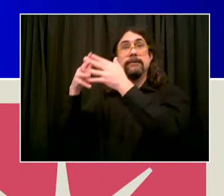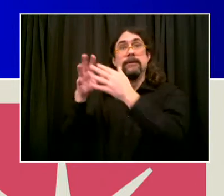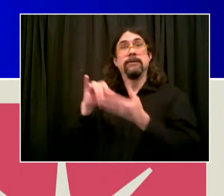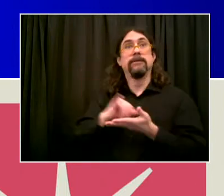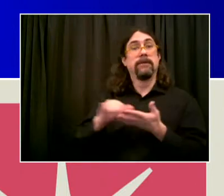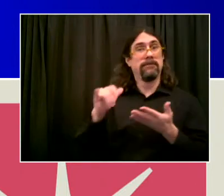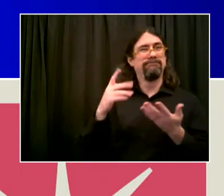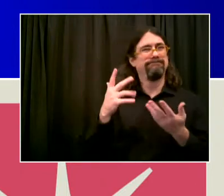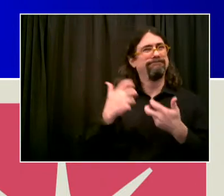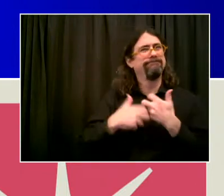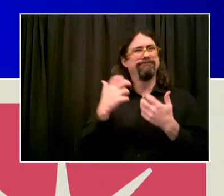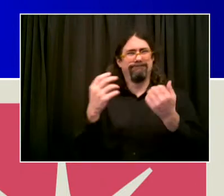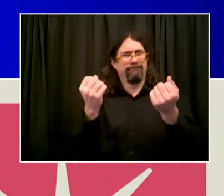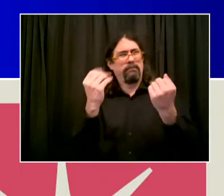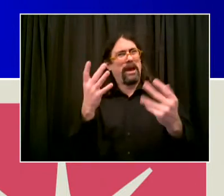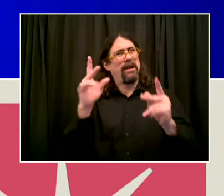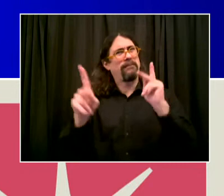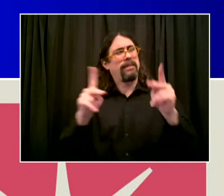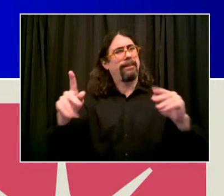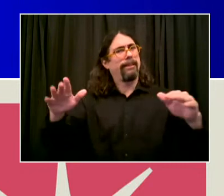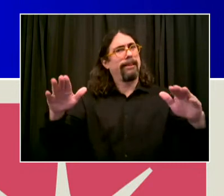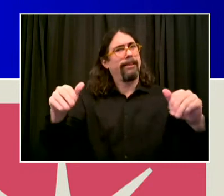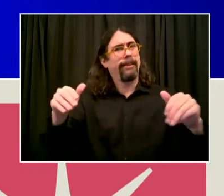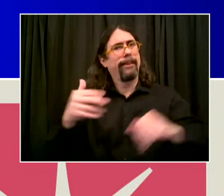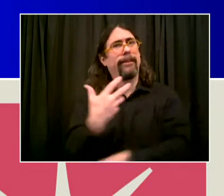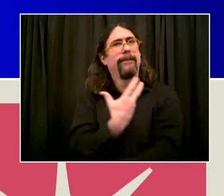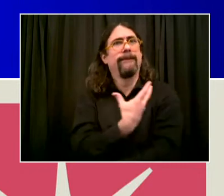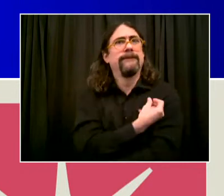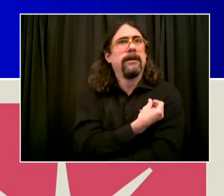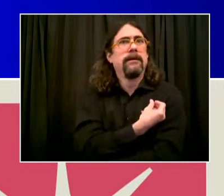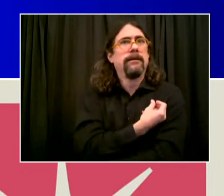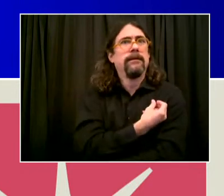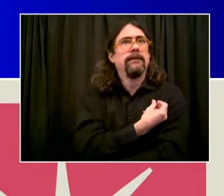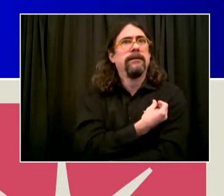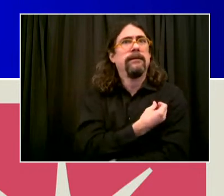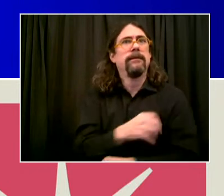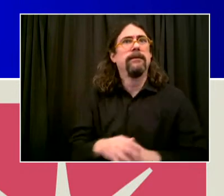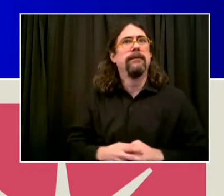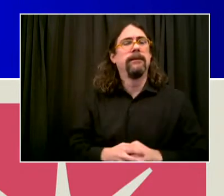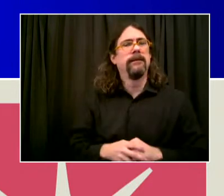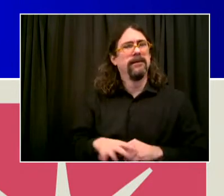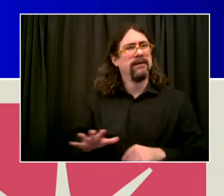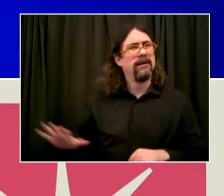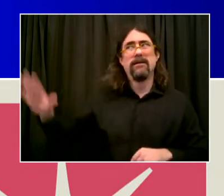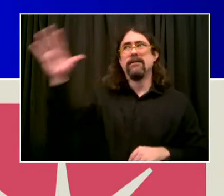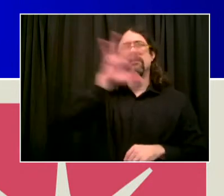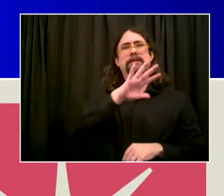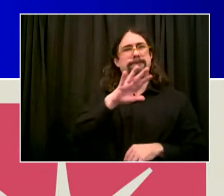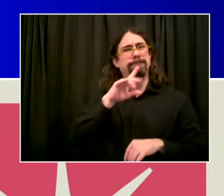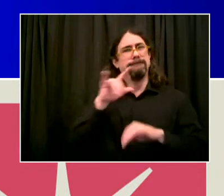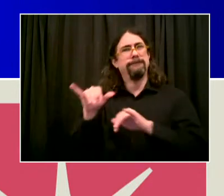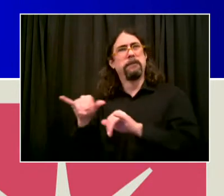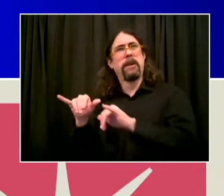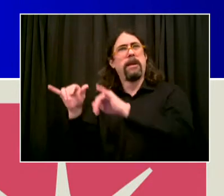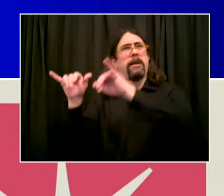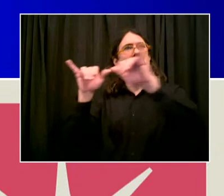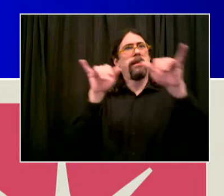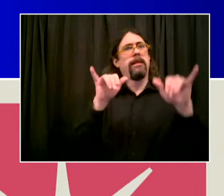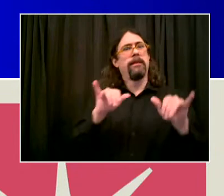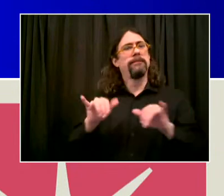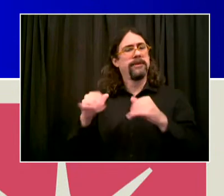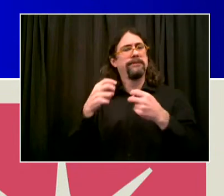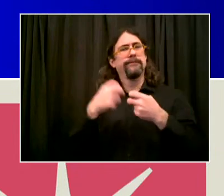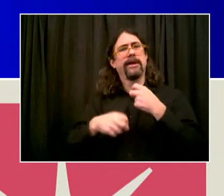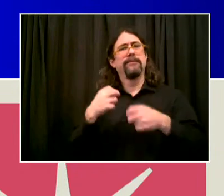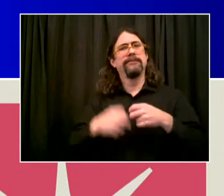everyone's problem. This is one of the things we learned during the coronavirus crisis. The coronavirus, it is, unfortunately, it does discriminate.